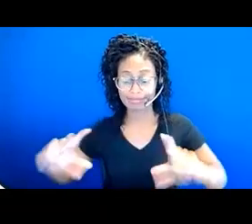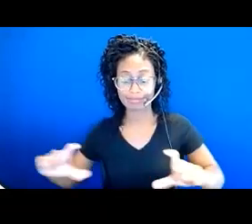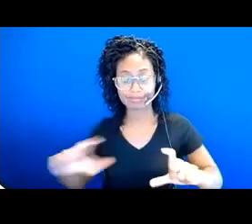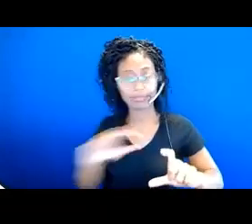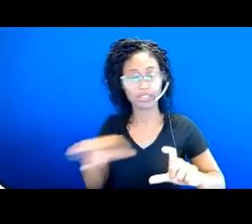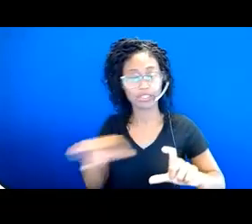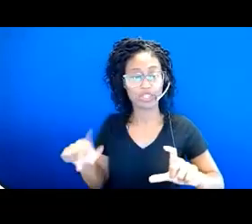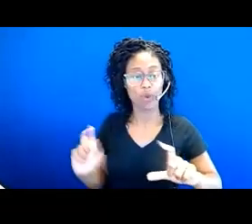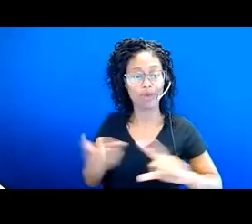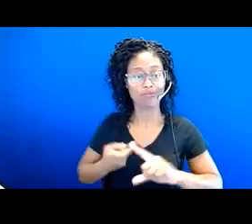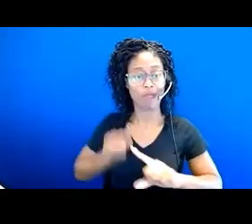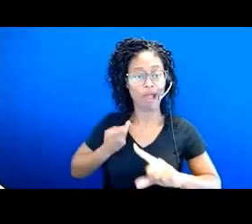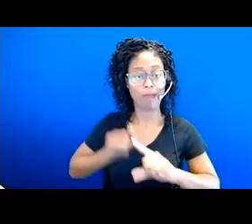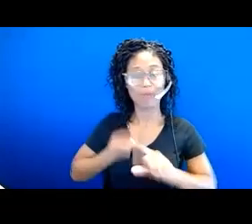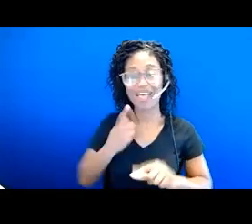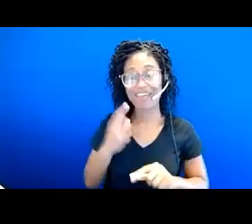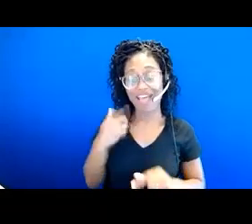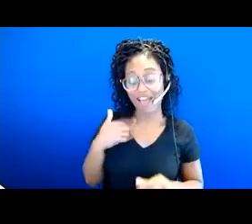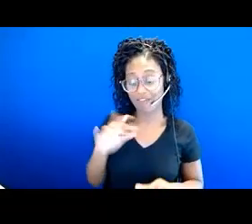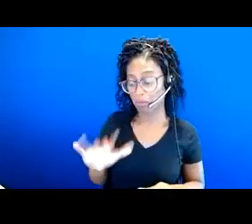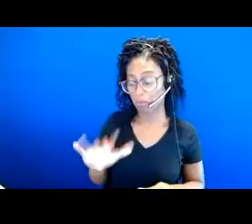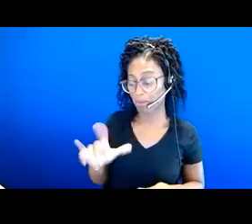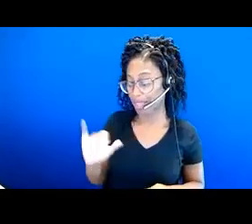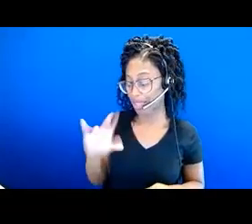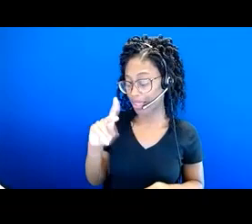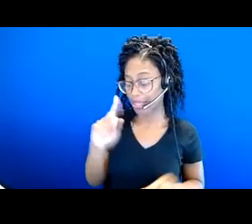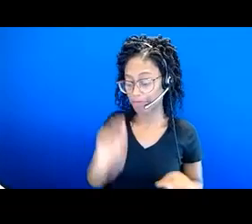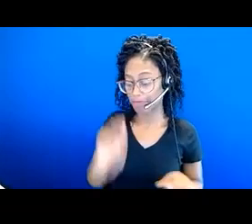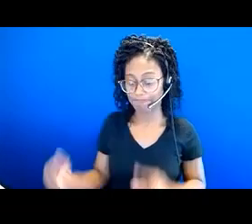Here's a link and it'll open in a new tab